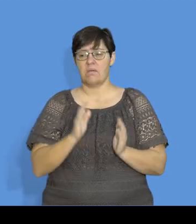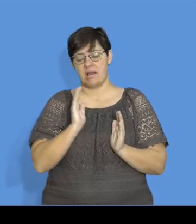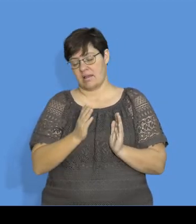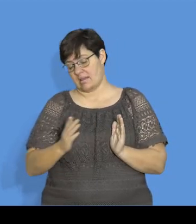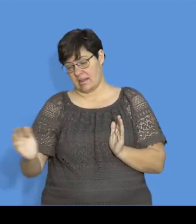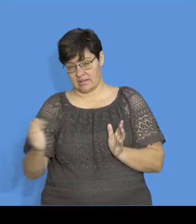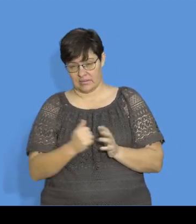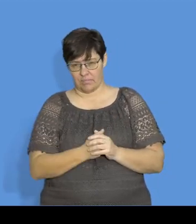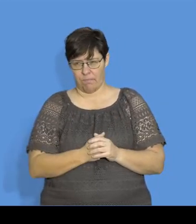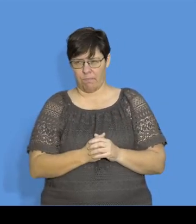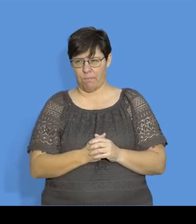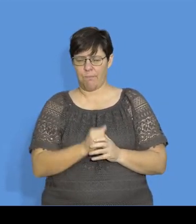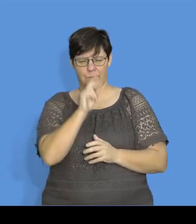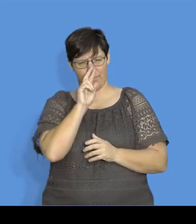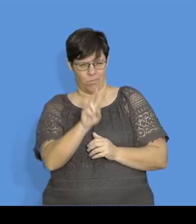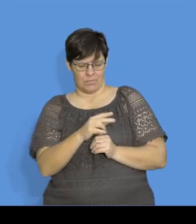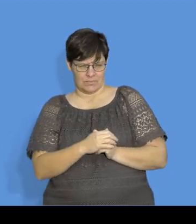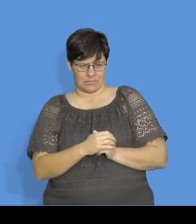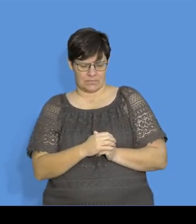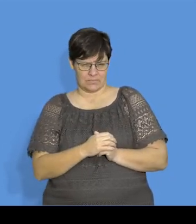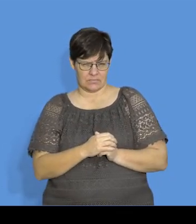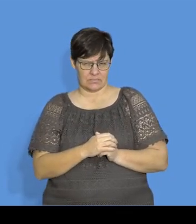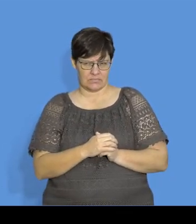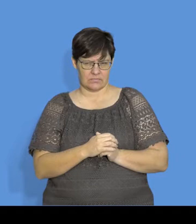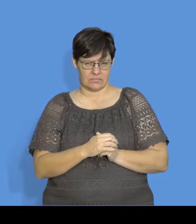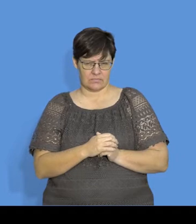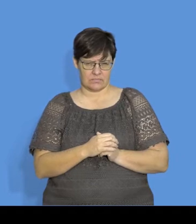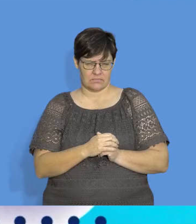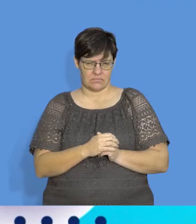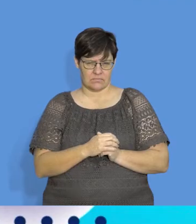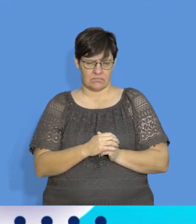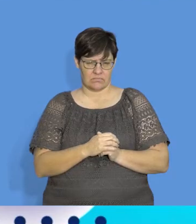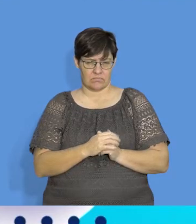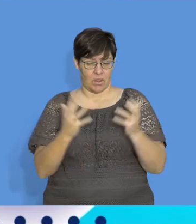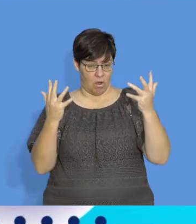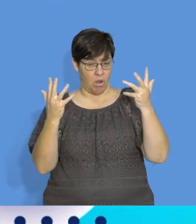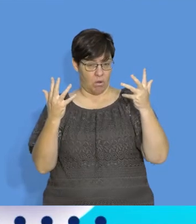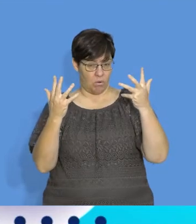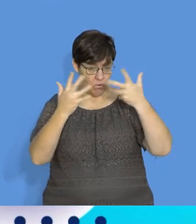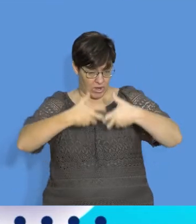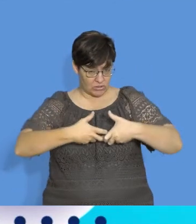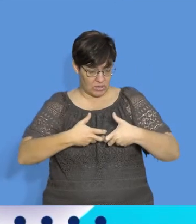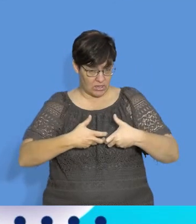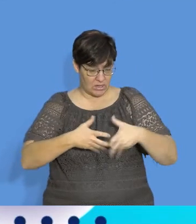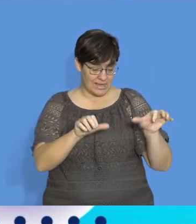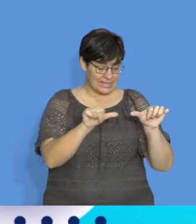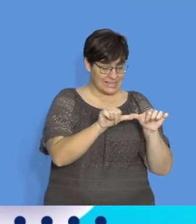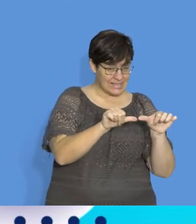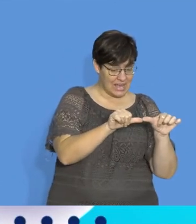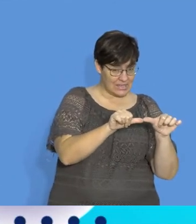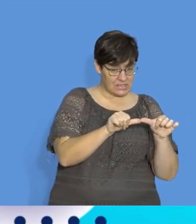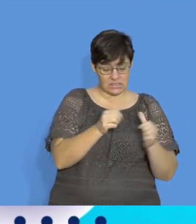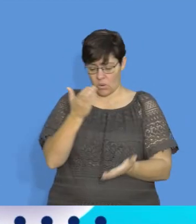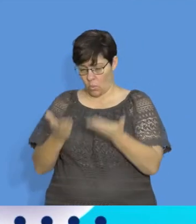so on. By looking at this, can you say, is there a correlation between shoe